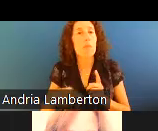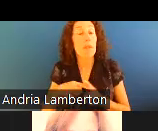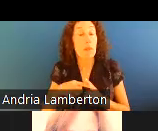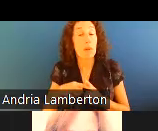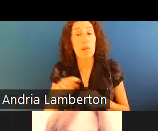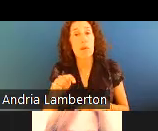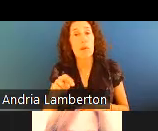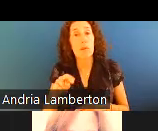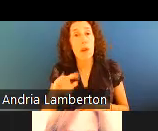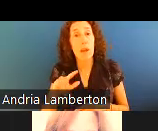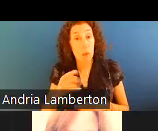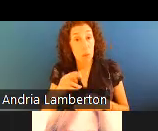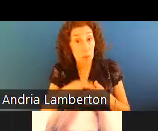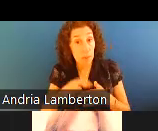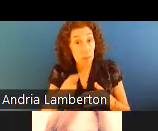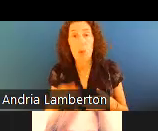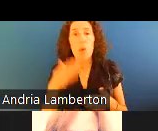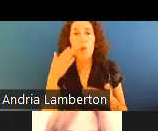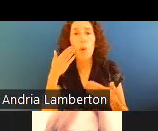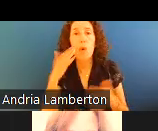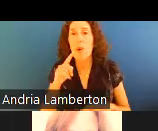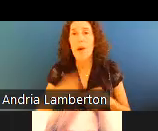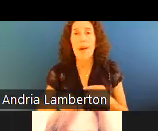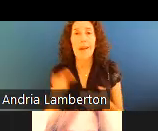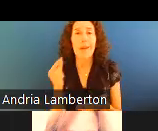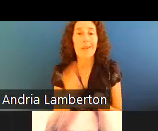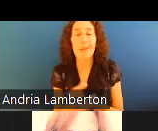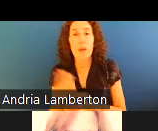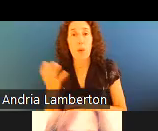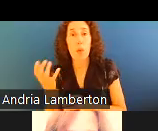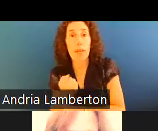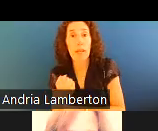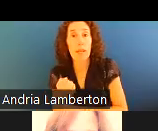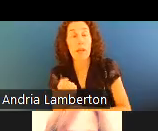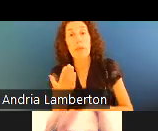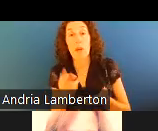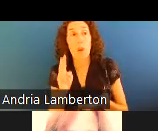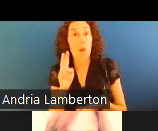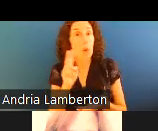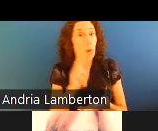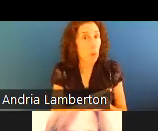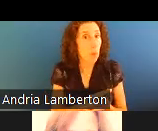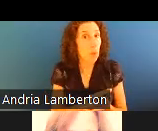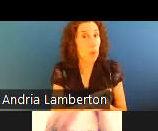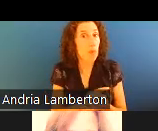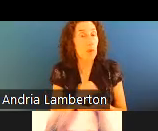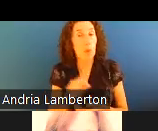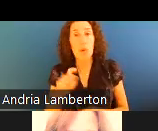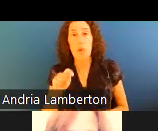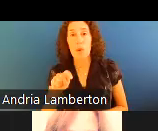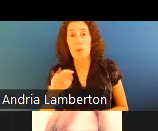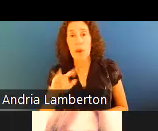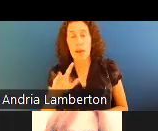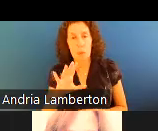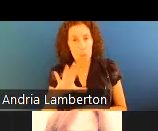The survivor may feel like they don't get their day in court. It is important to remind survivors that while they wouldn't be